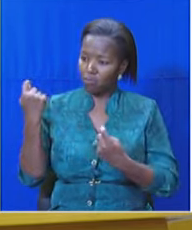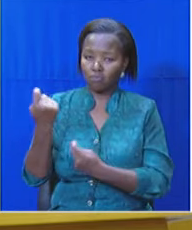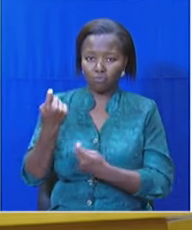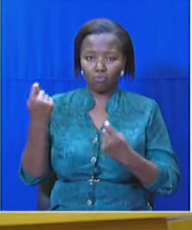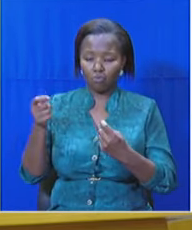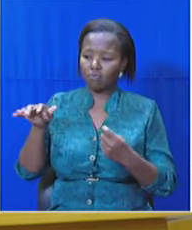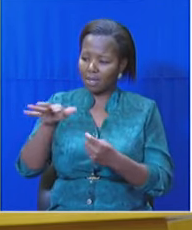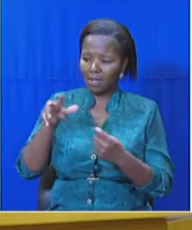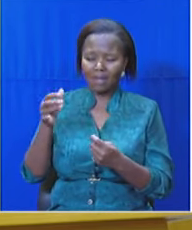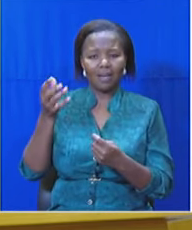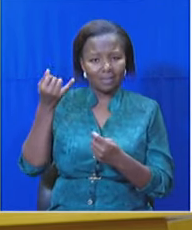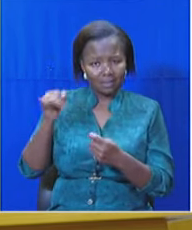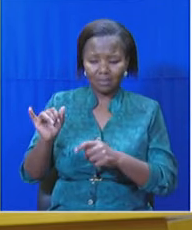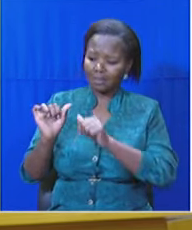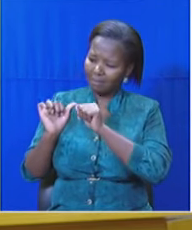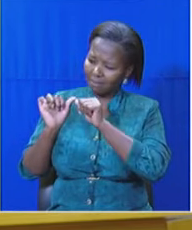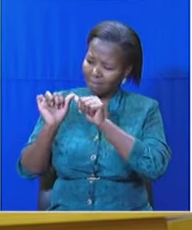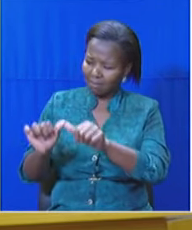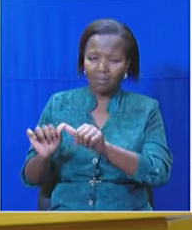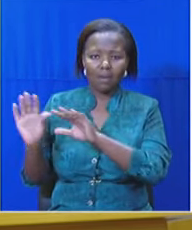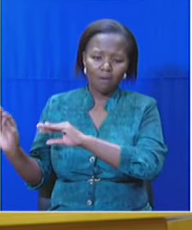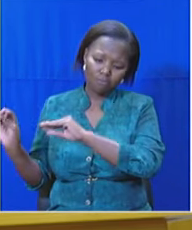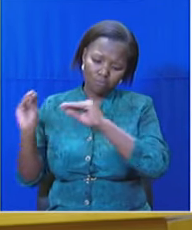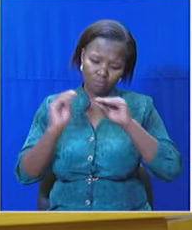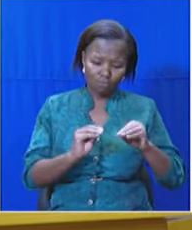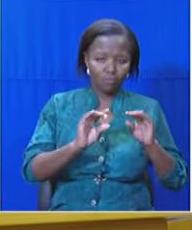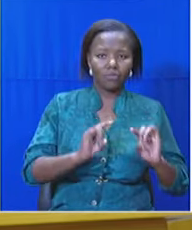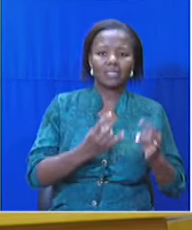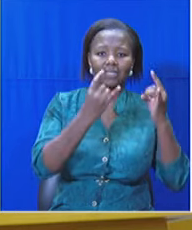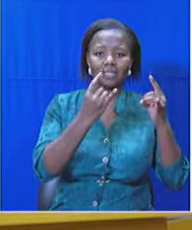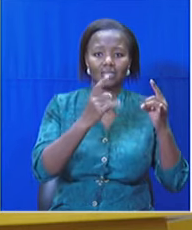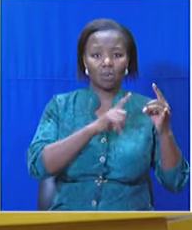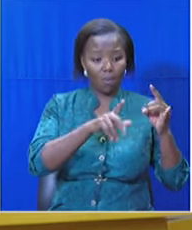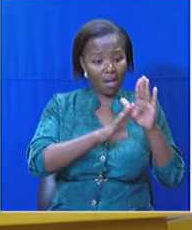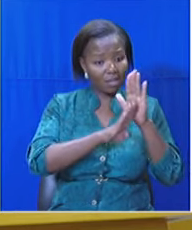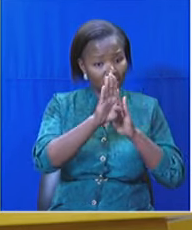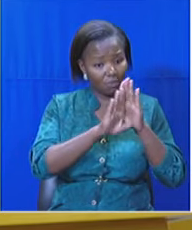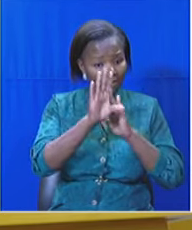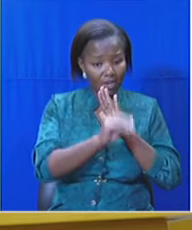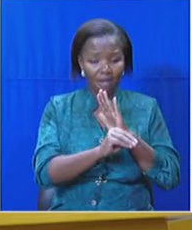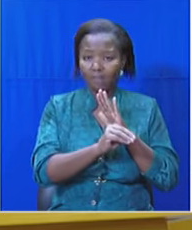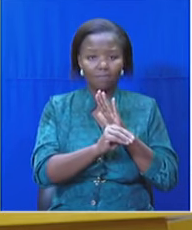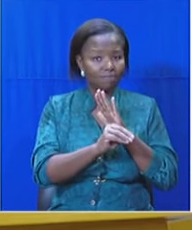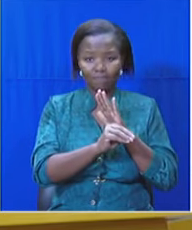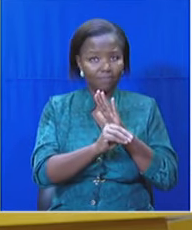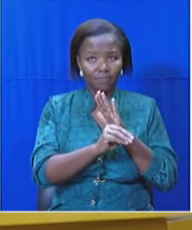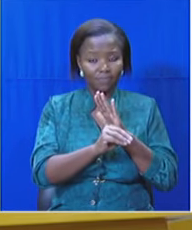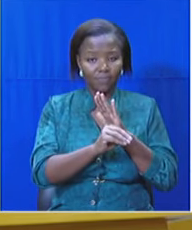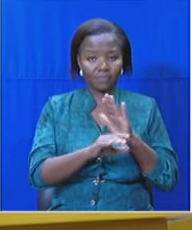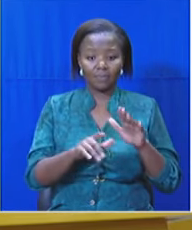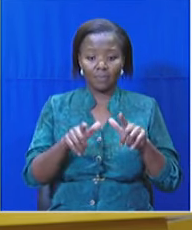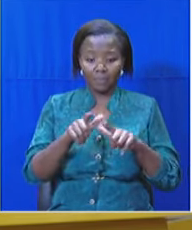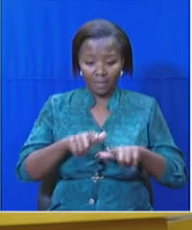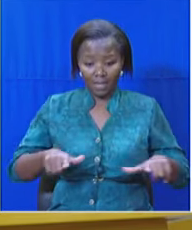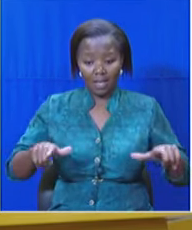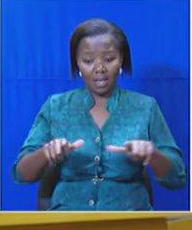to move out because there is no development where they live. Restitution remains